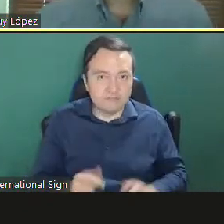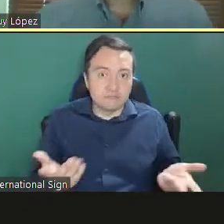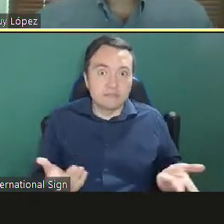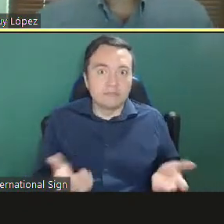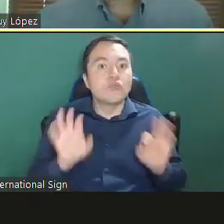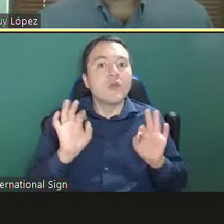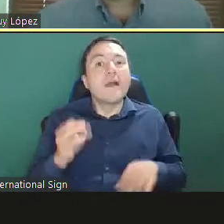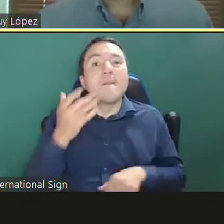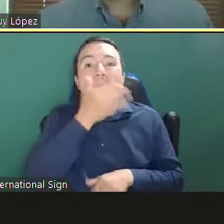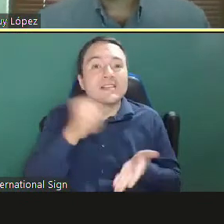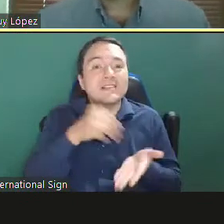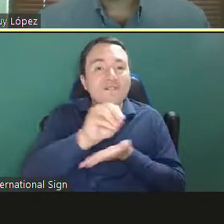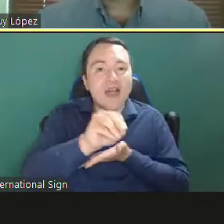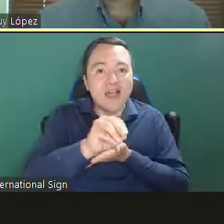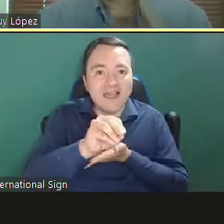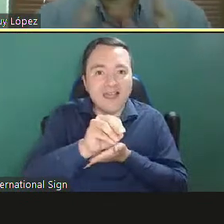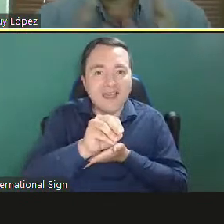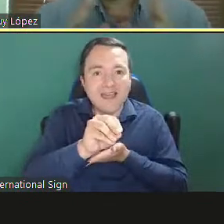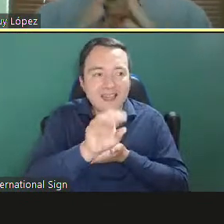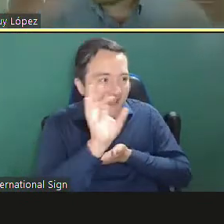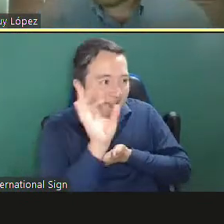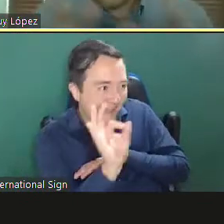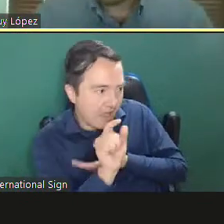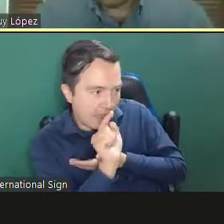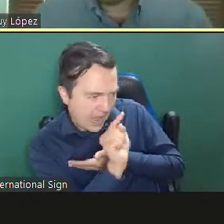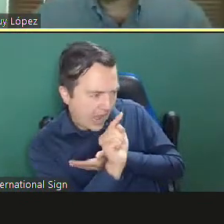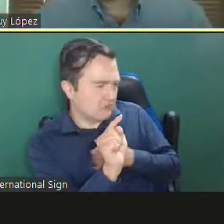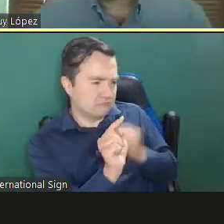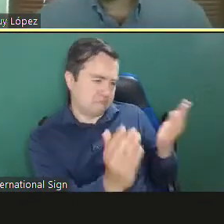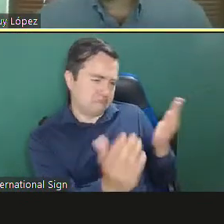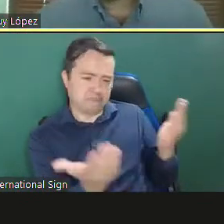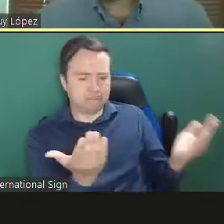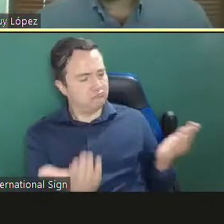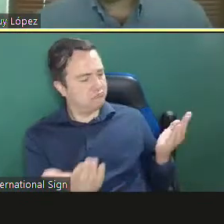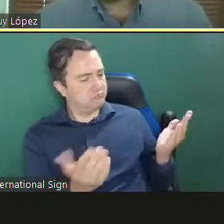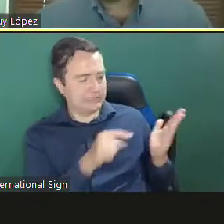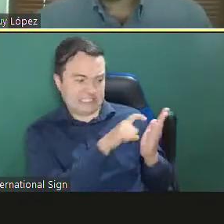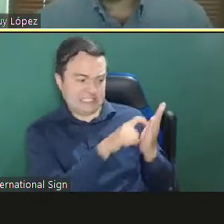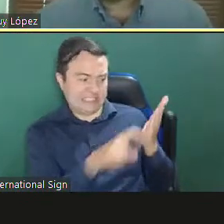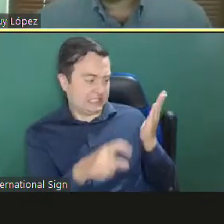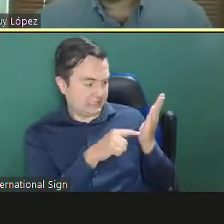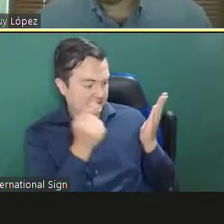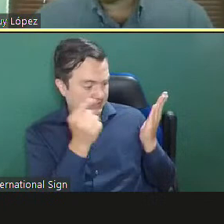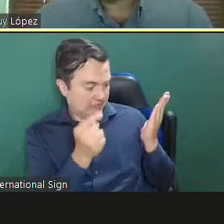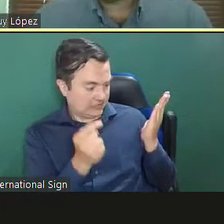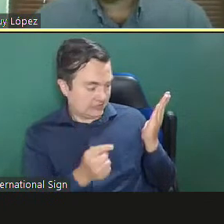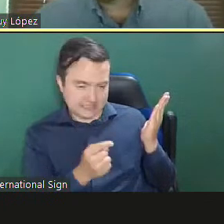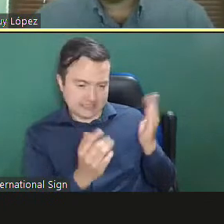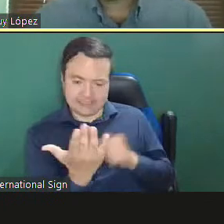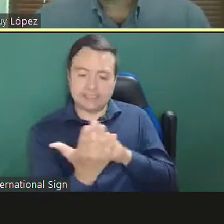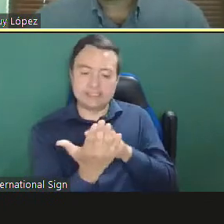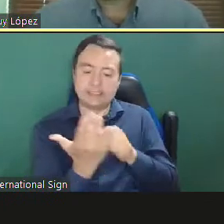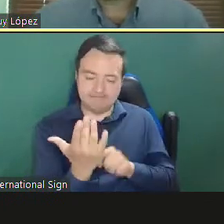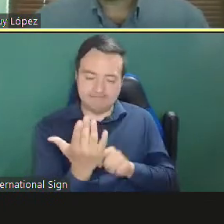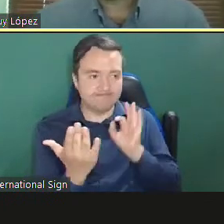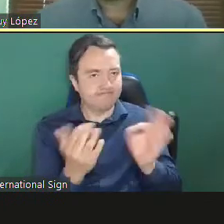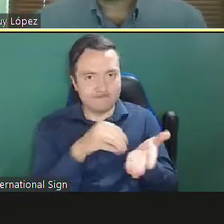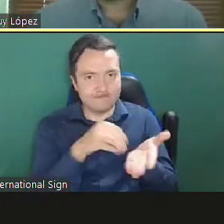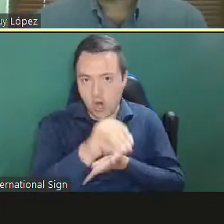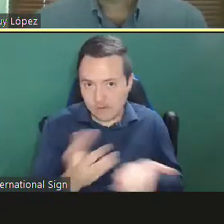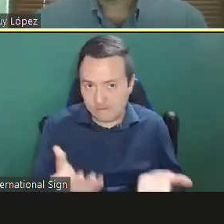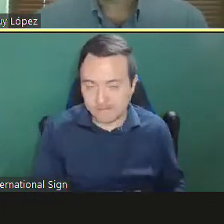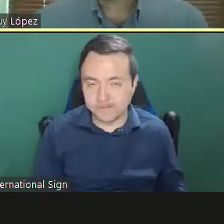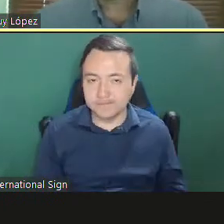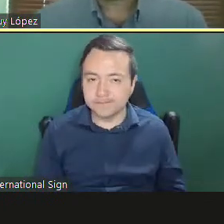are some of the best buys that Dr. Hennis and Dr. Barbosa both referred to. These had been